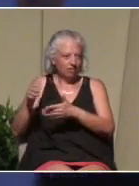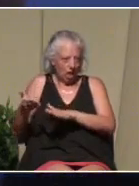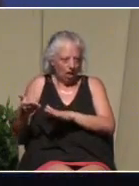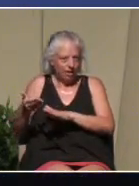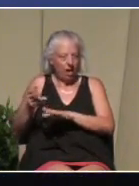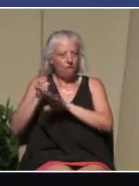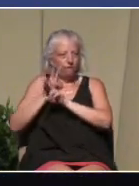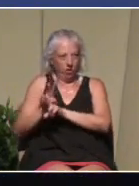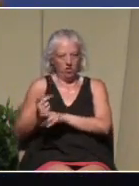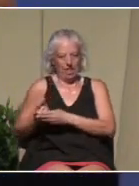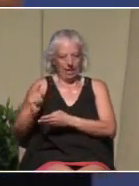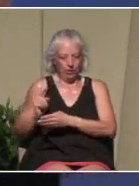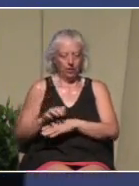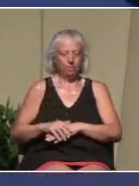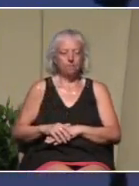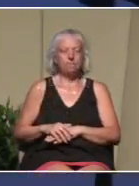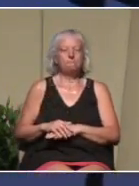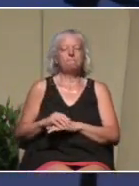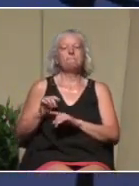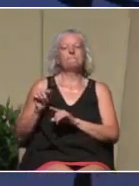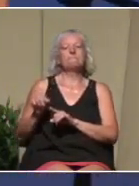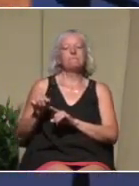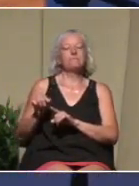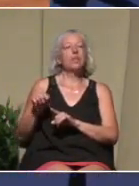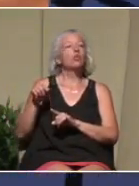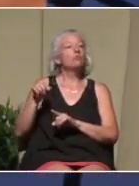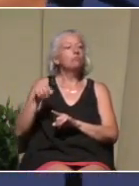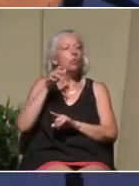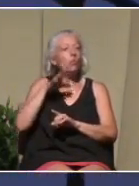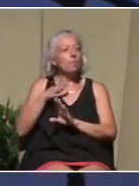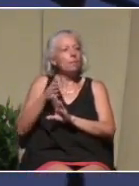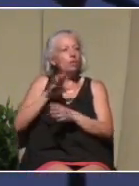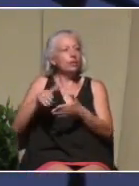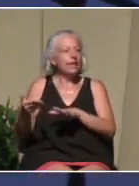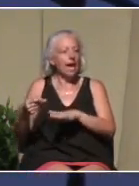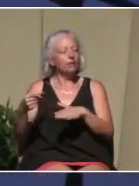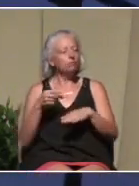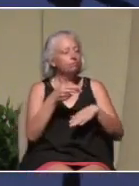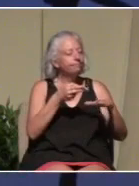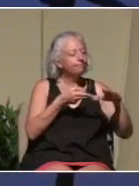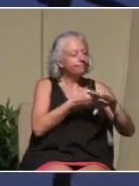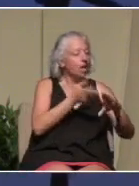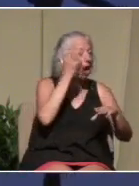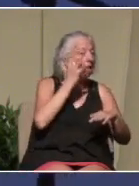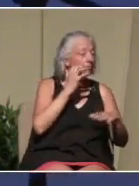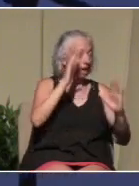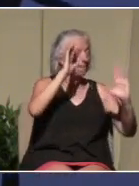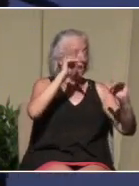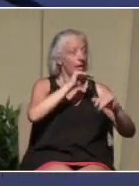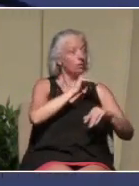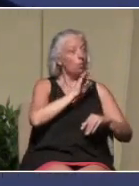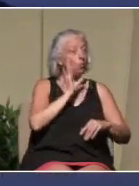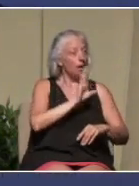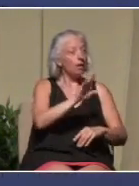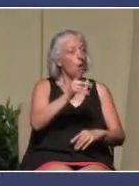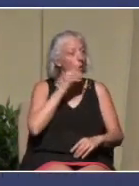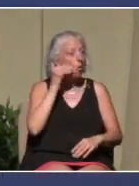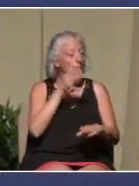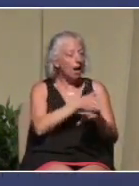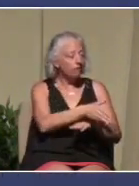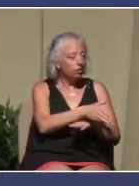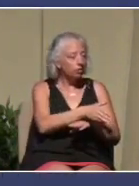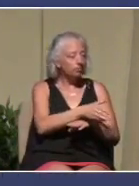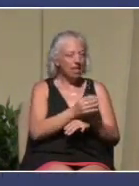so wonderful to me. So here's Dinica. She enters the hospital. She's expected to come home from the hospital. And